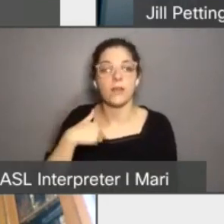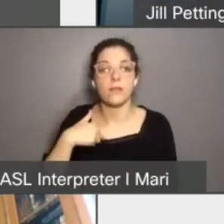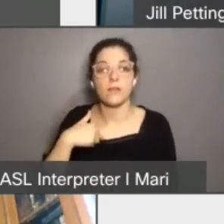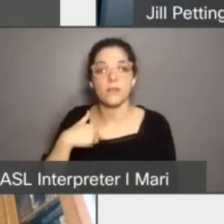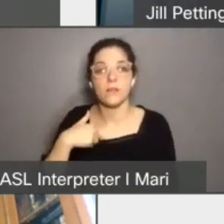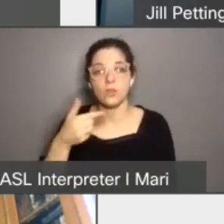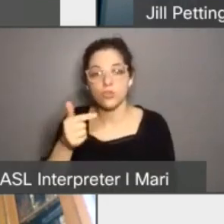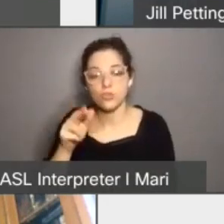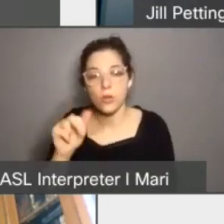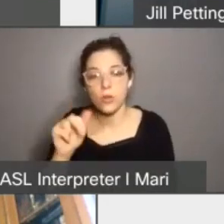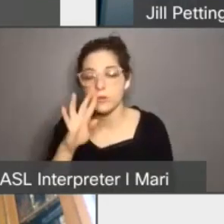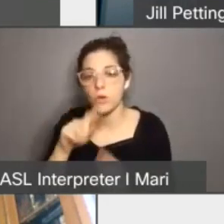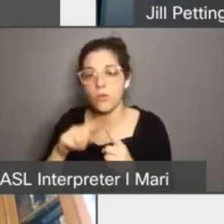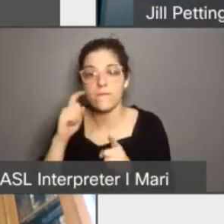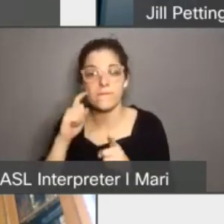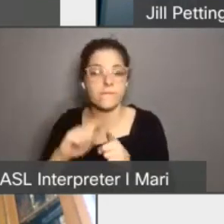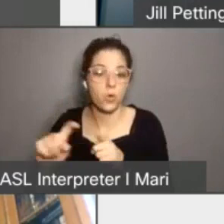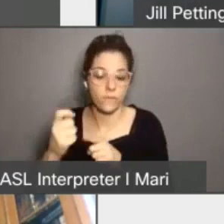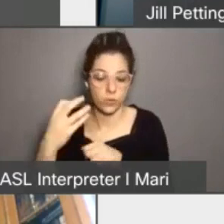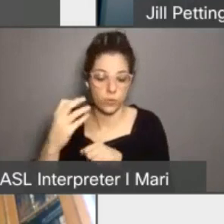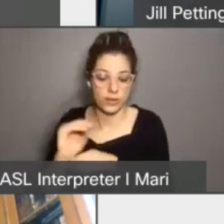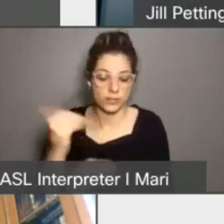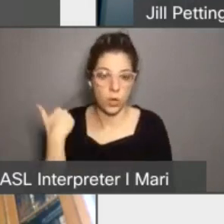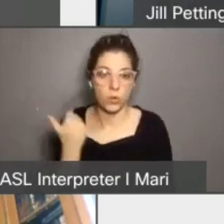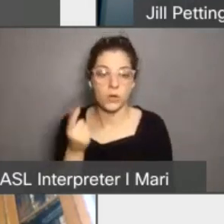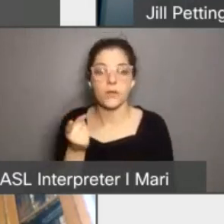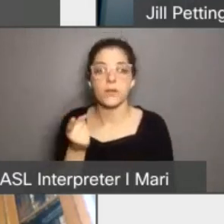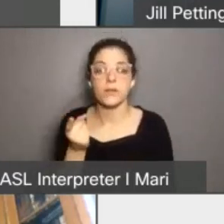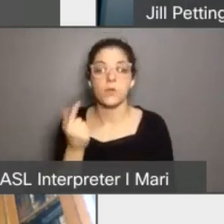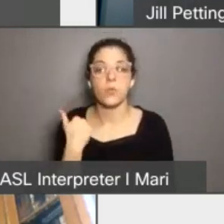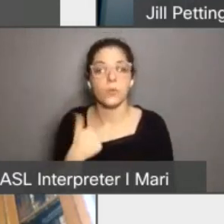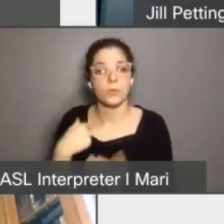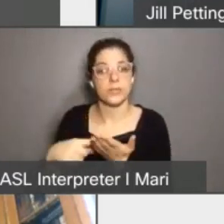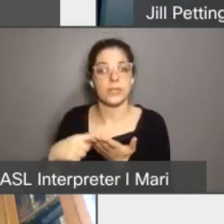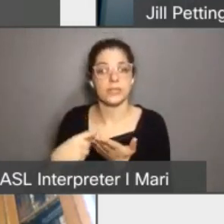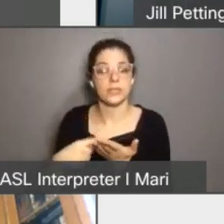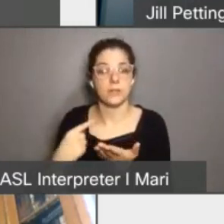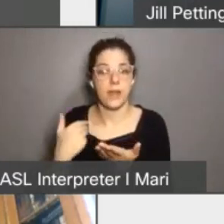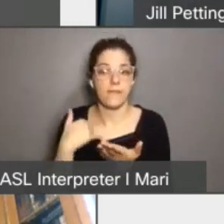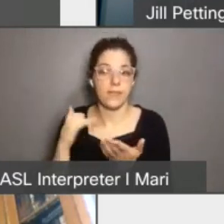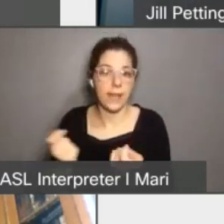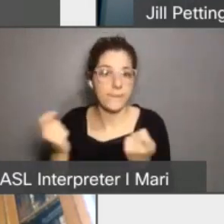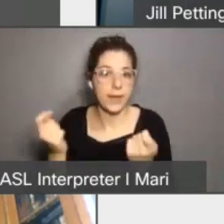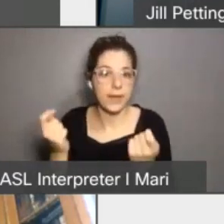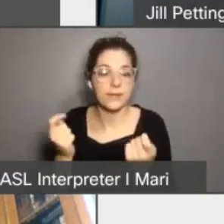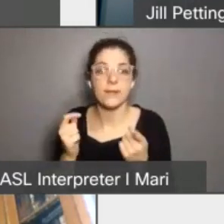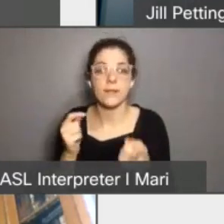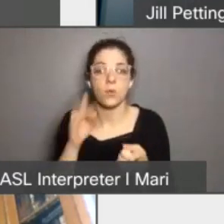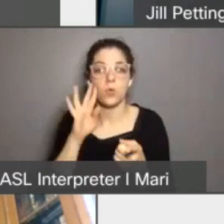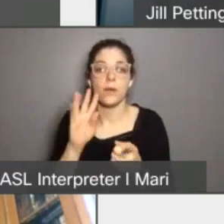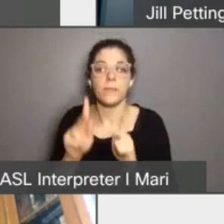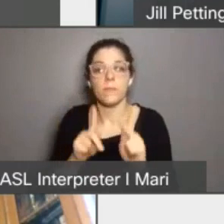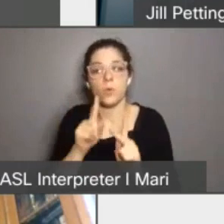talking, remember on the phone a couple nights ago, and we were discussing how we could have this campaign, and this will get people